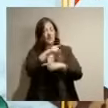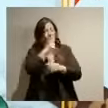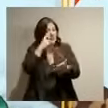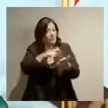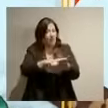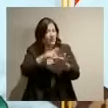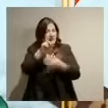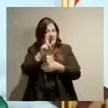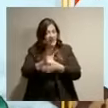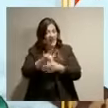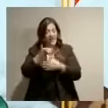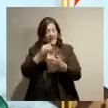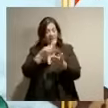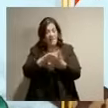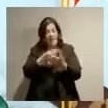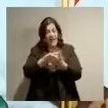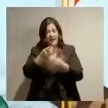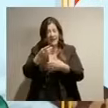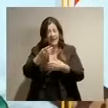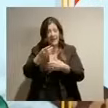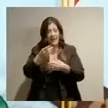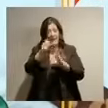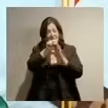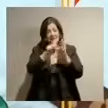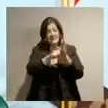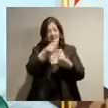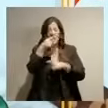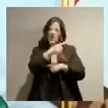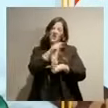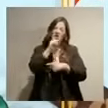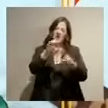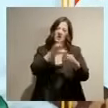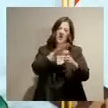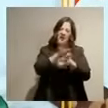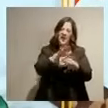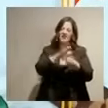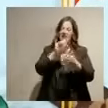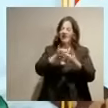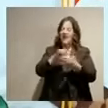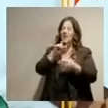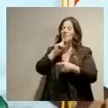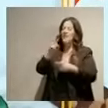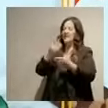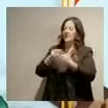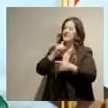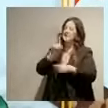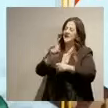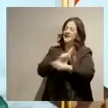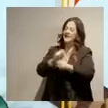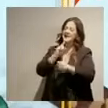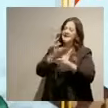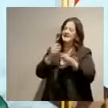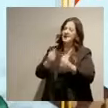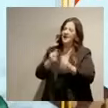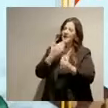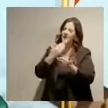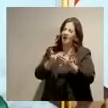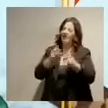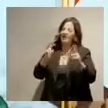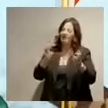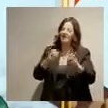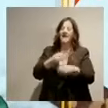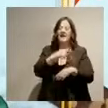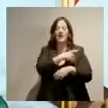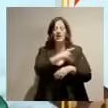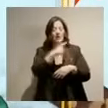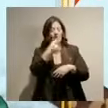whether the money that the state isn't doing enough to ensure that the money is being well spent? I also didn't hear a response to whether